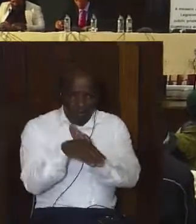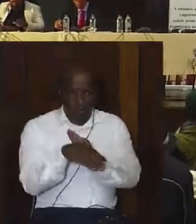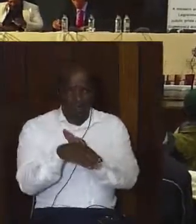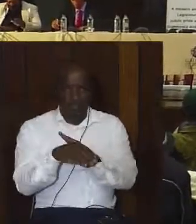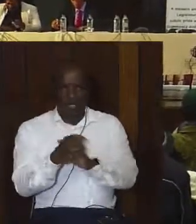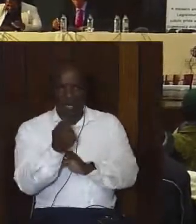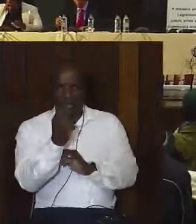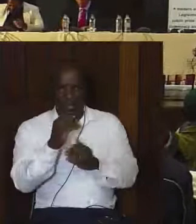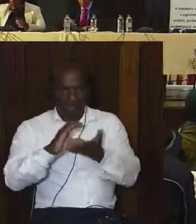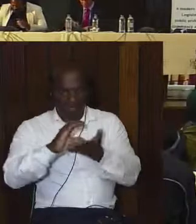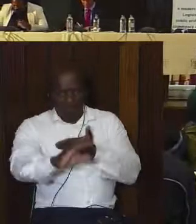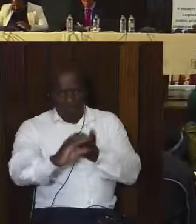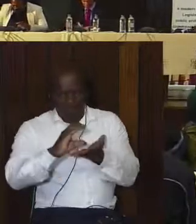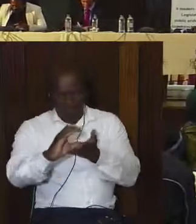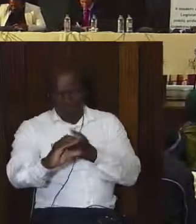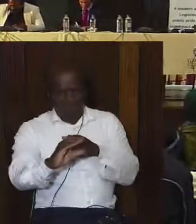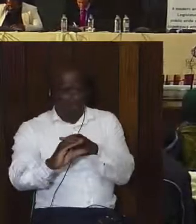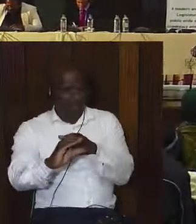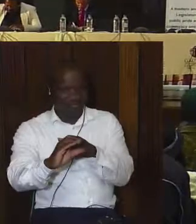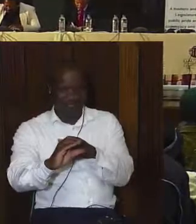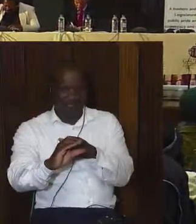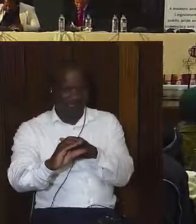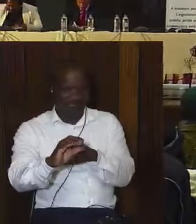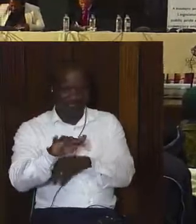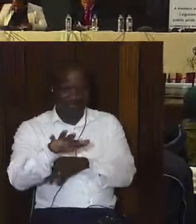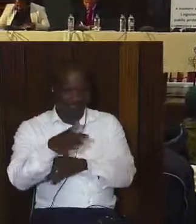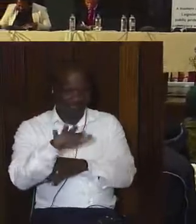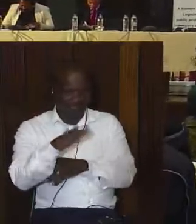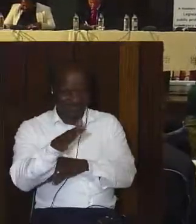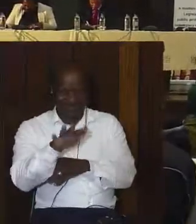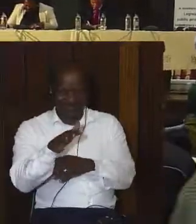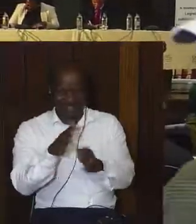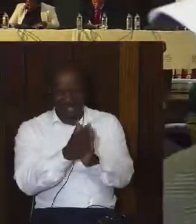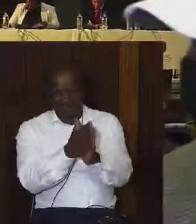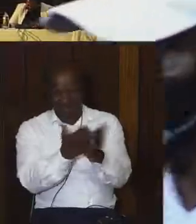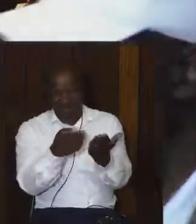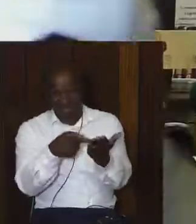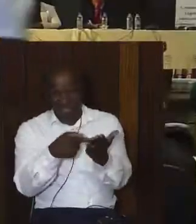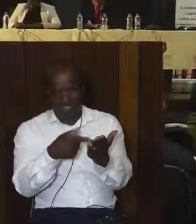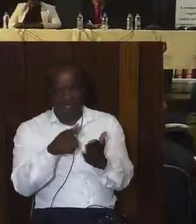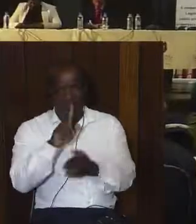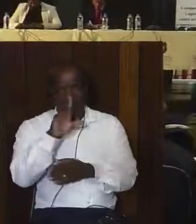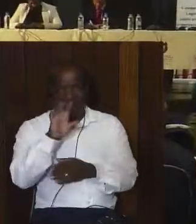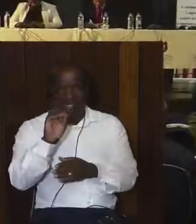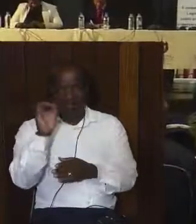expenditure, everything in terms of their books is 100%.